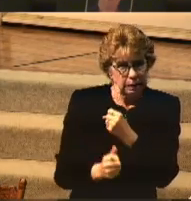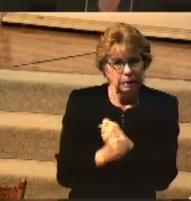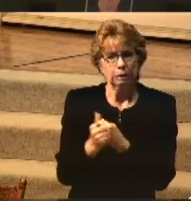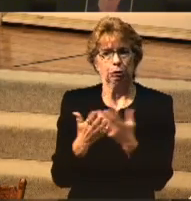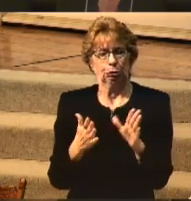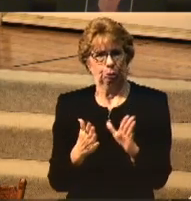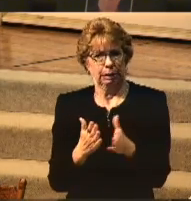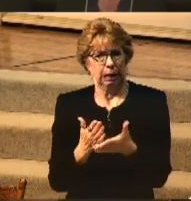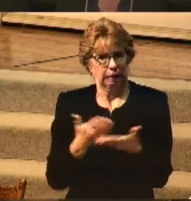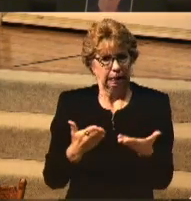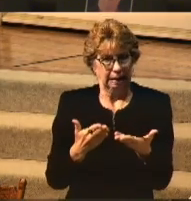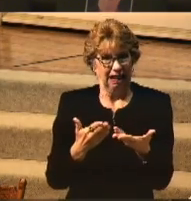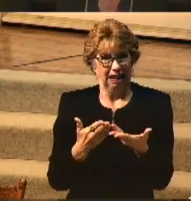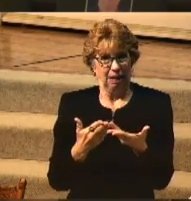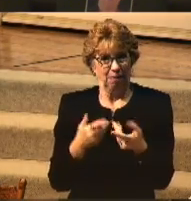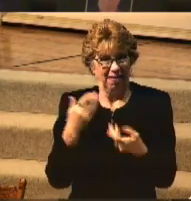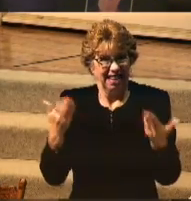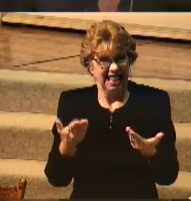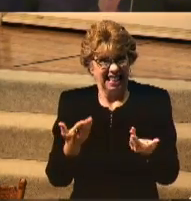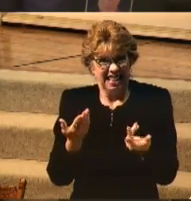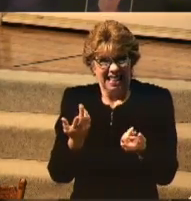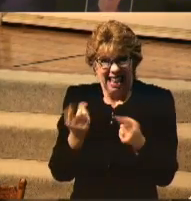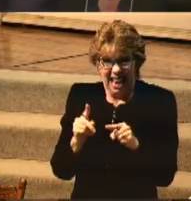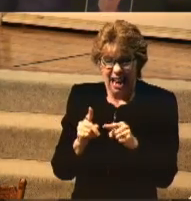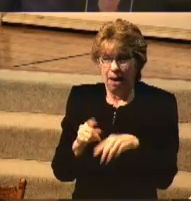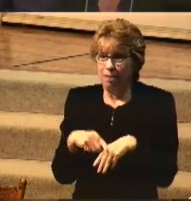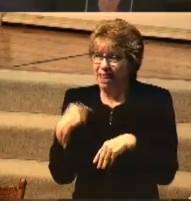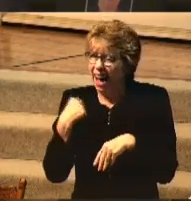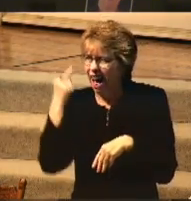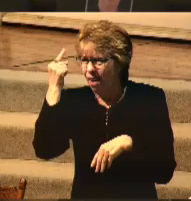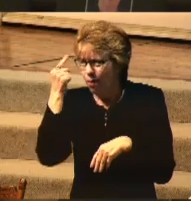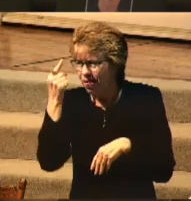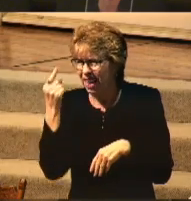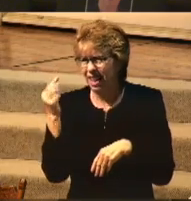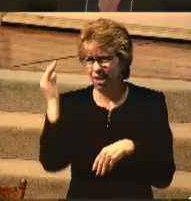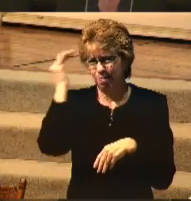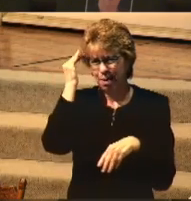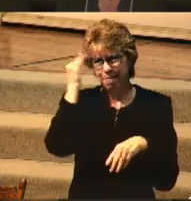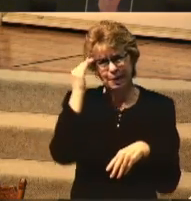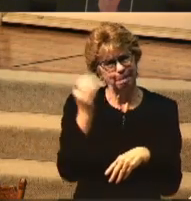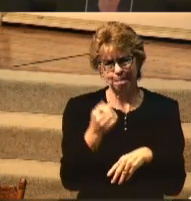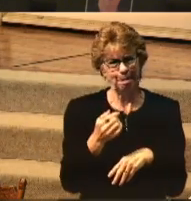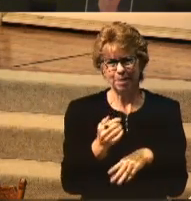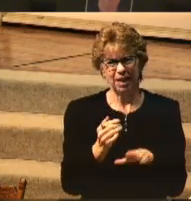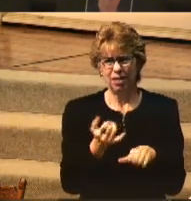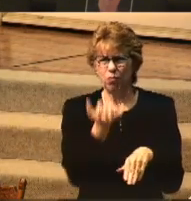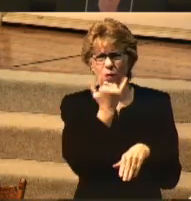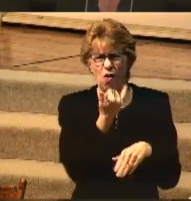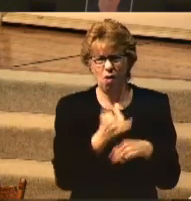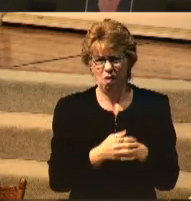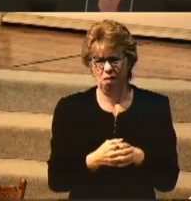things that were distasteful in my mind and probably in yours too.